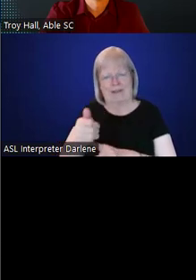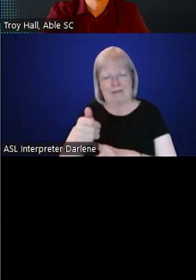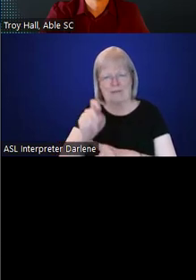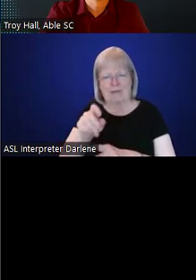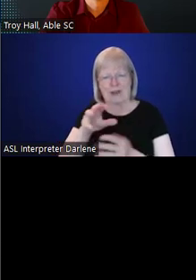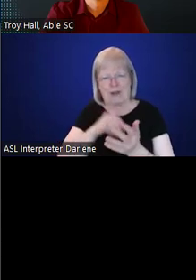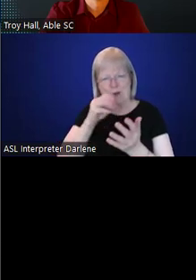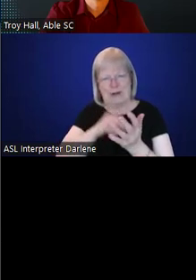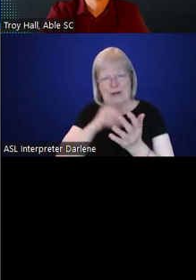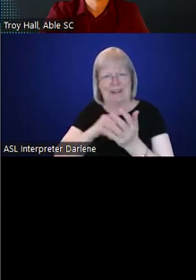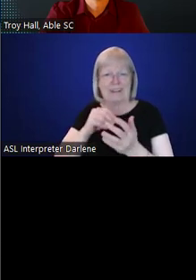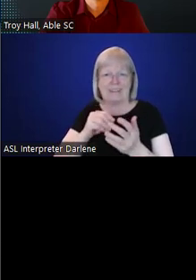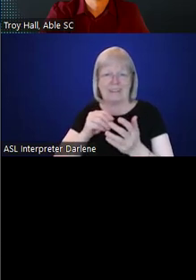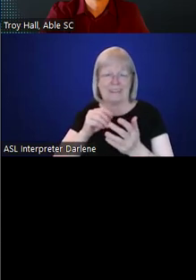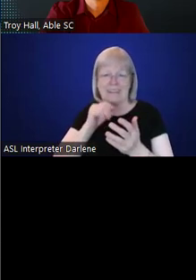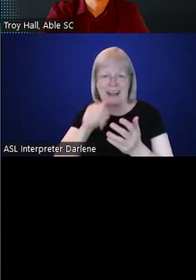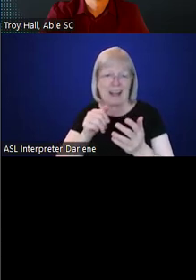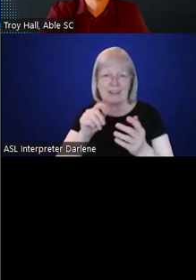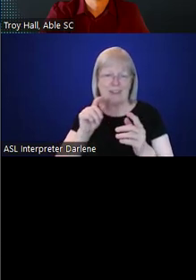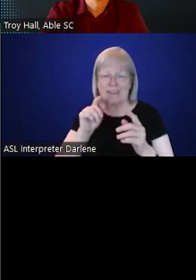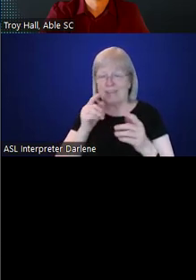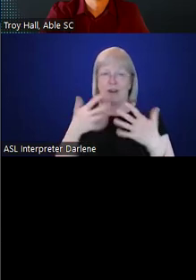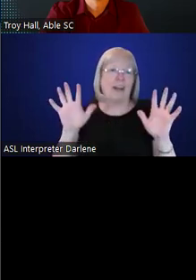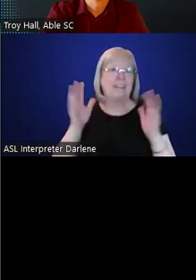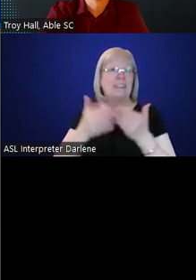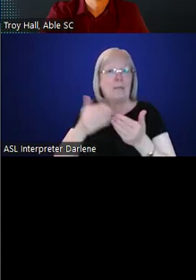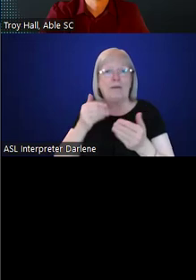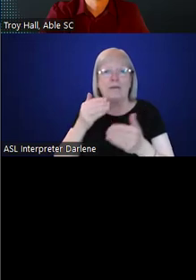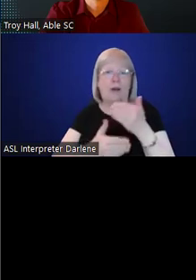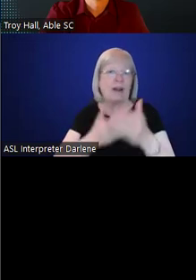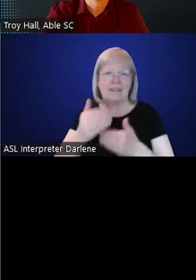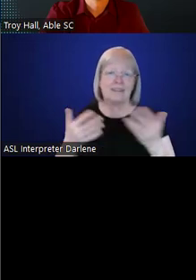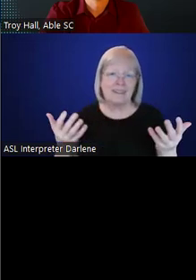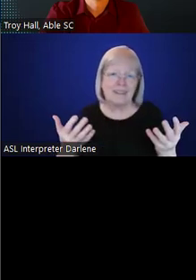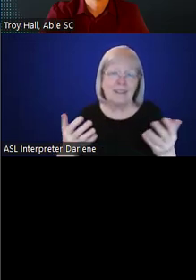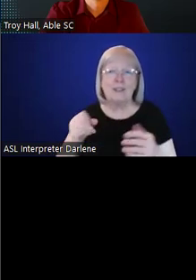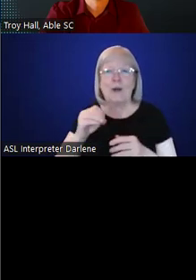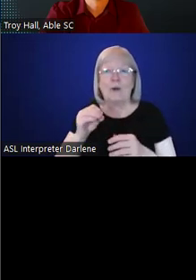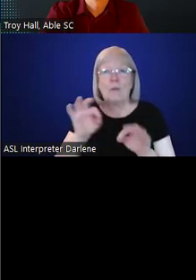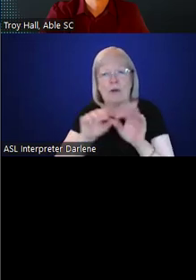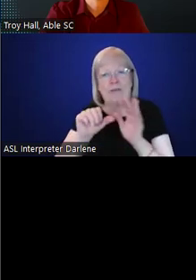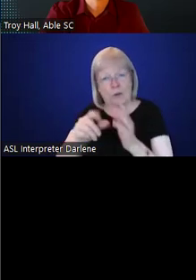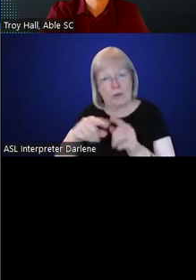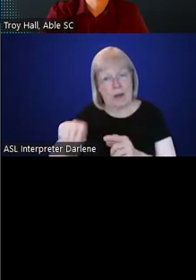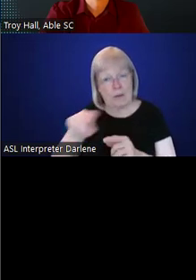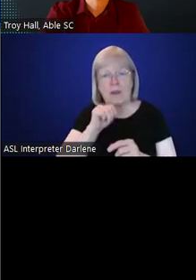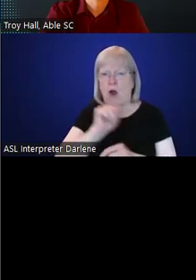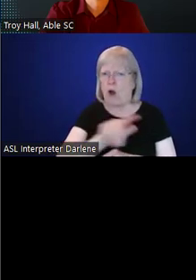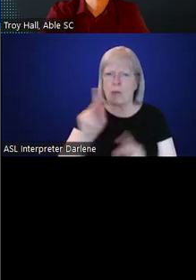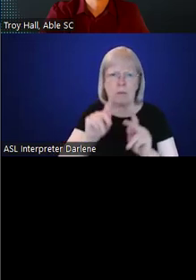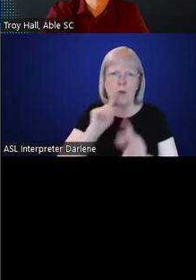every friend is going to be great, but not every person is bad either. So that's what we're trying to teach